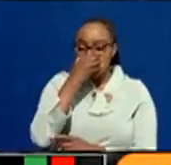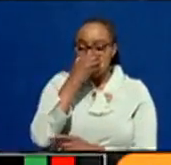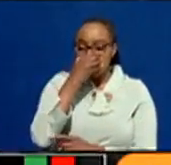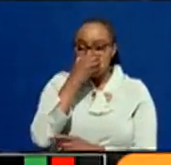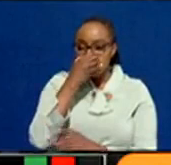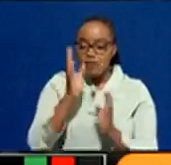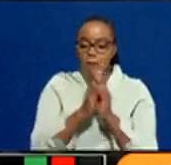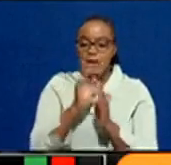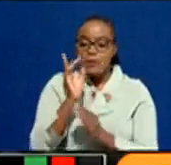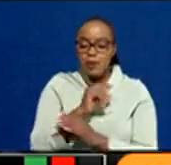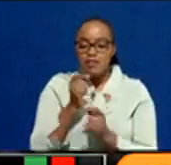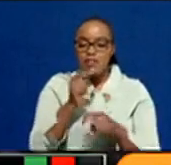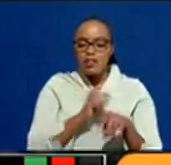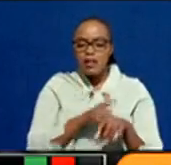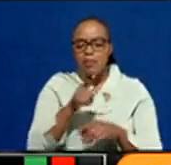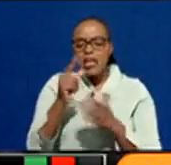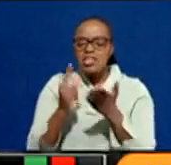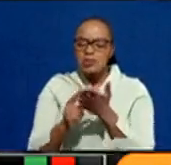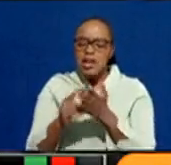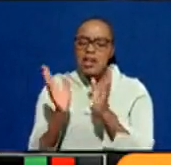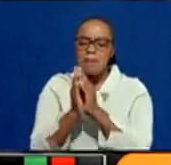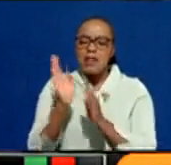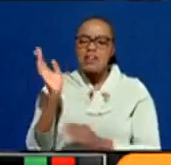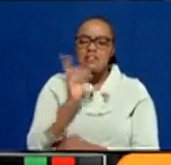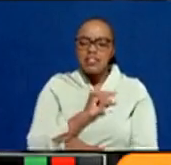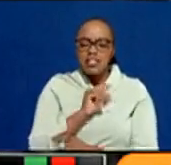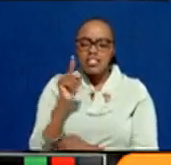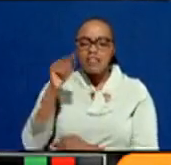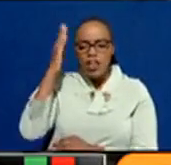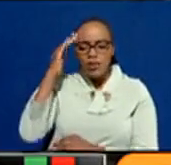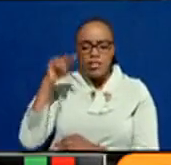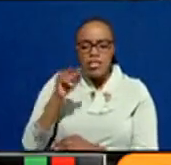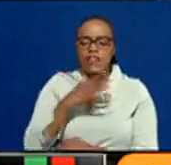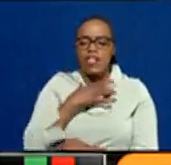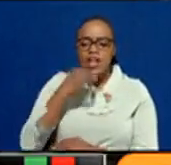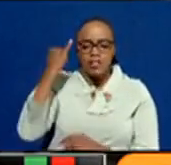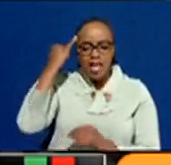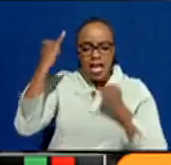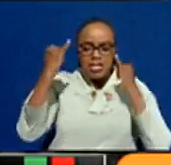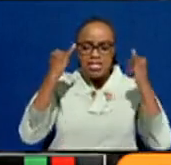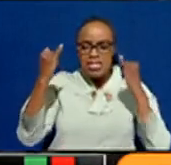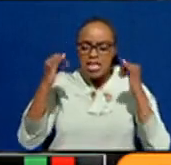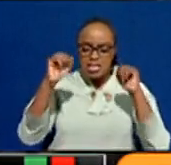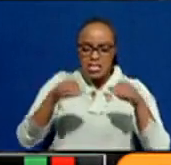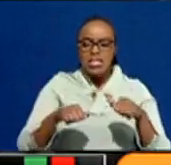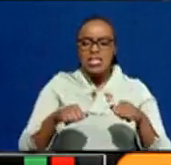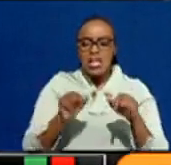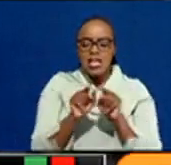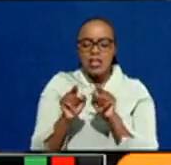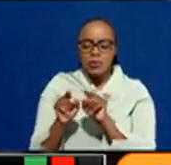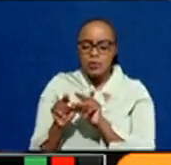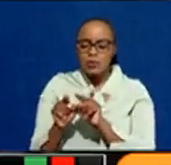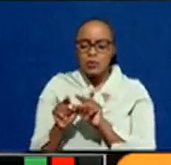I've met him a number of times in Uganda, and I know he likes ideas and